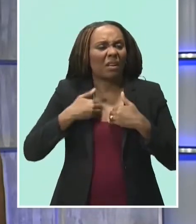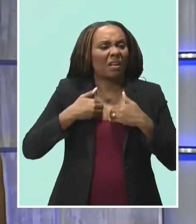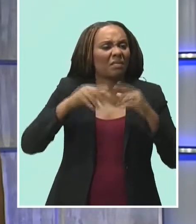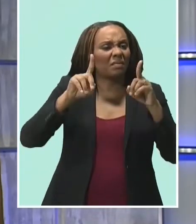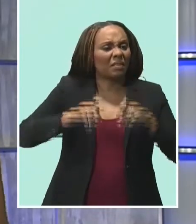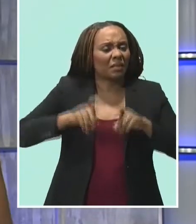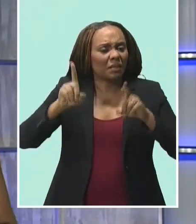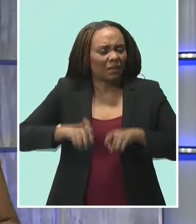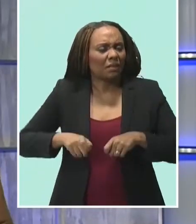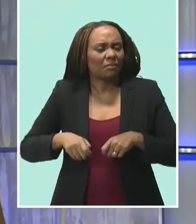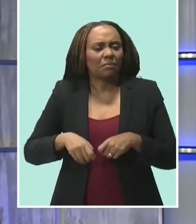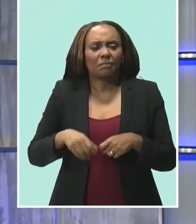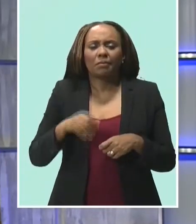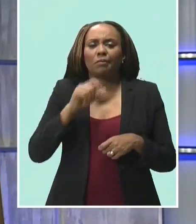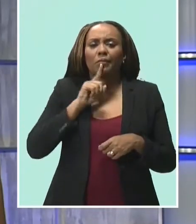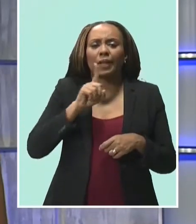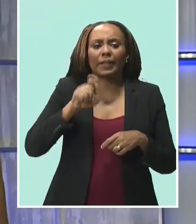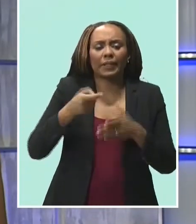been addressed.